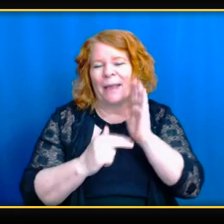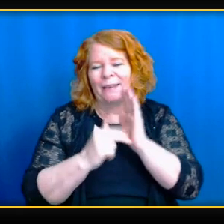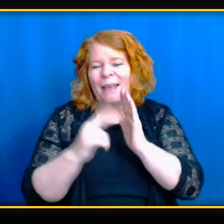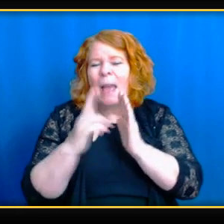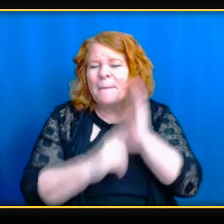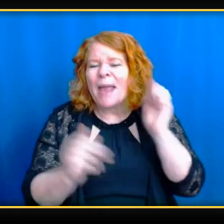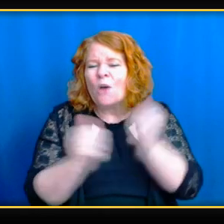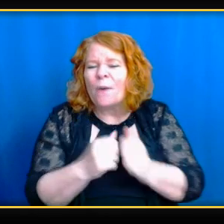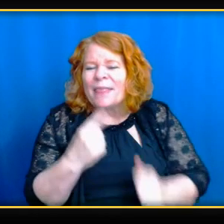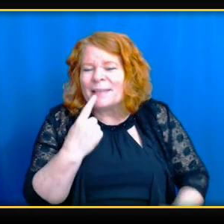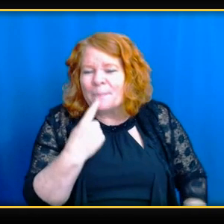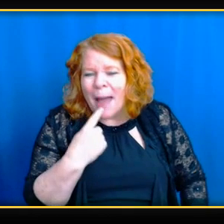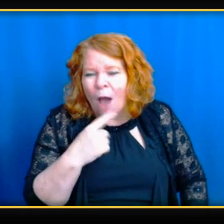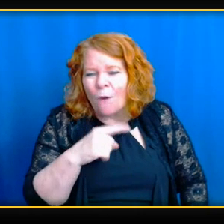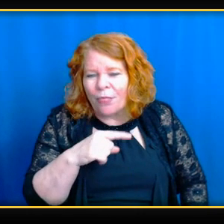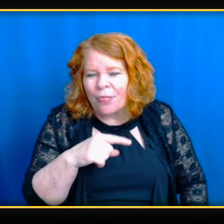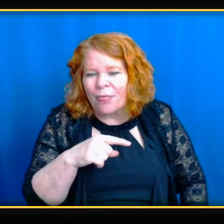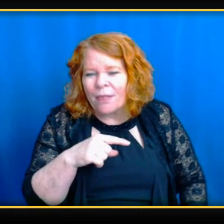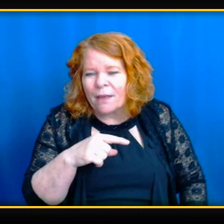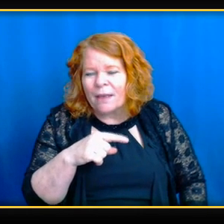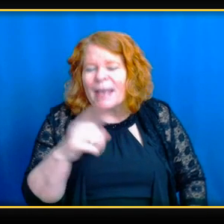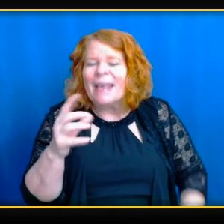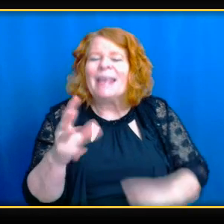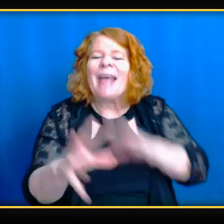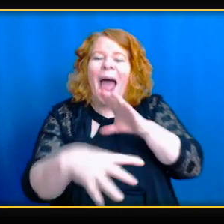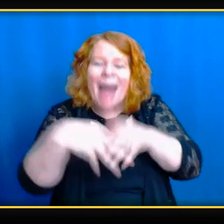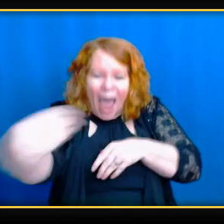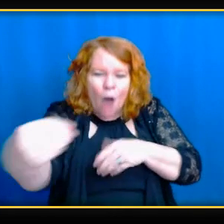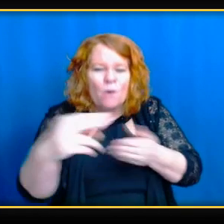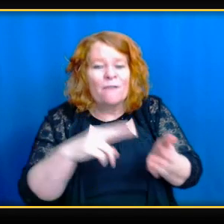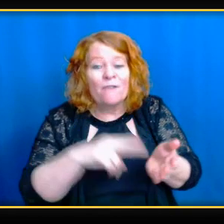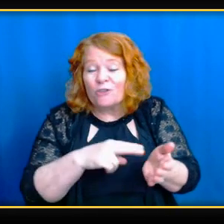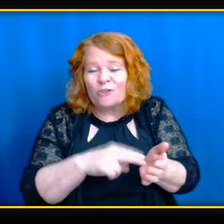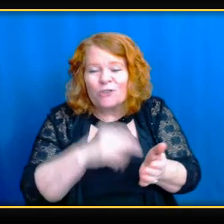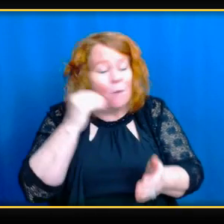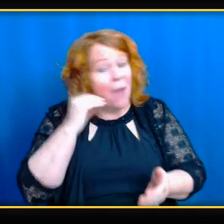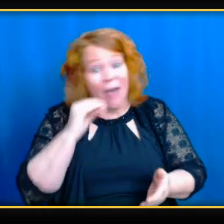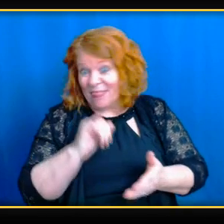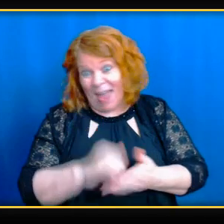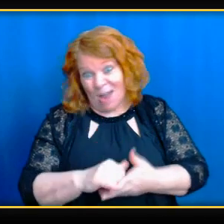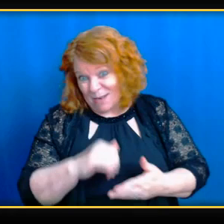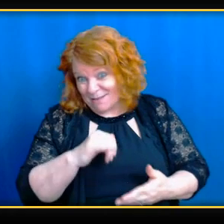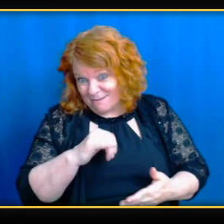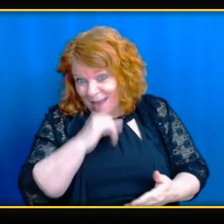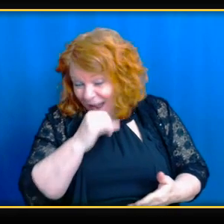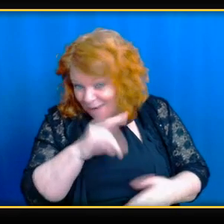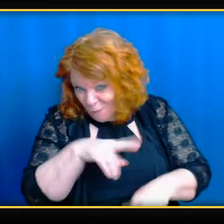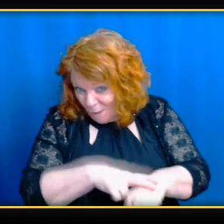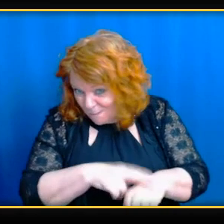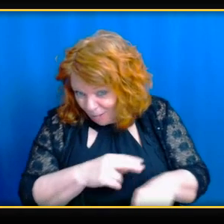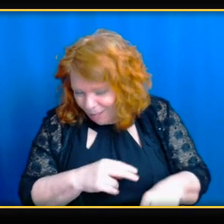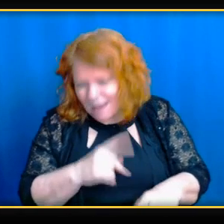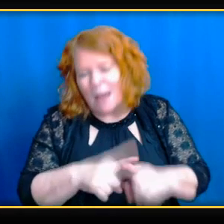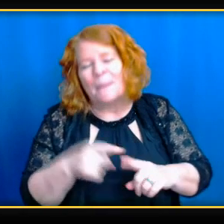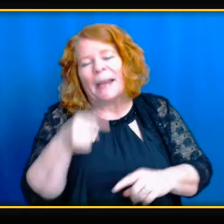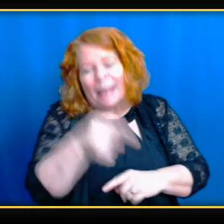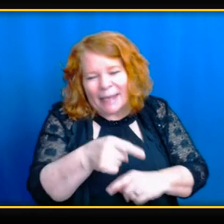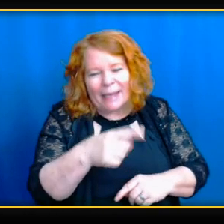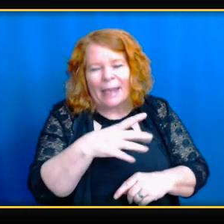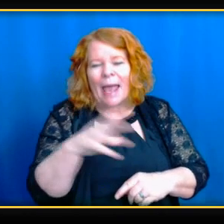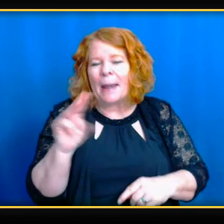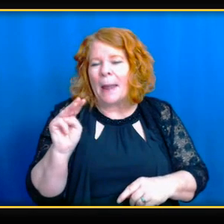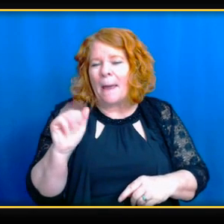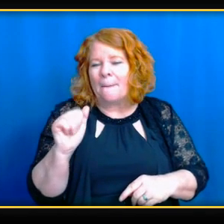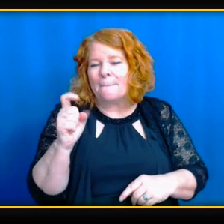of the nursing home against all odds. But then he and Maxine and many others, you know, really